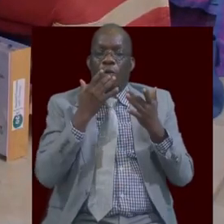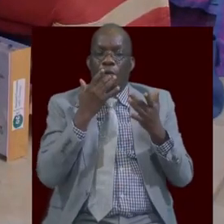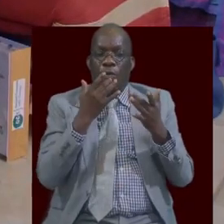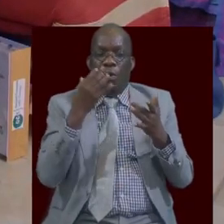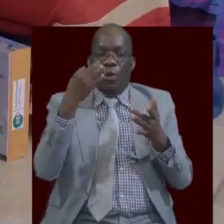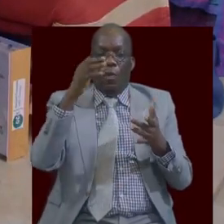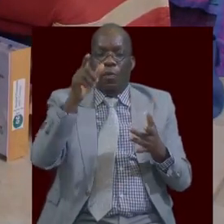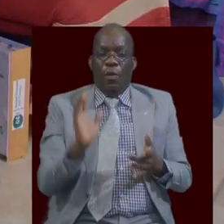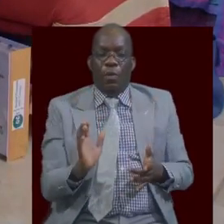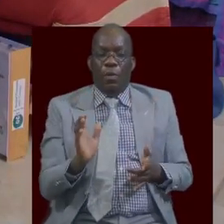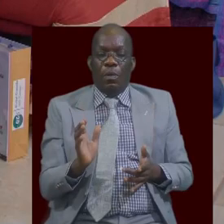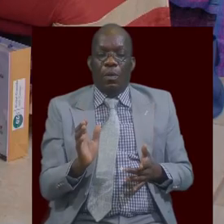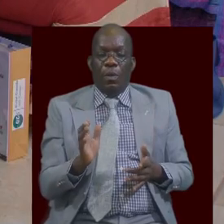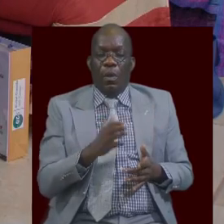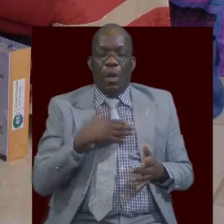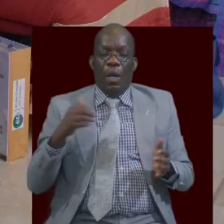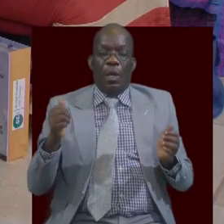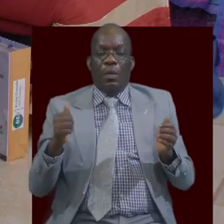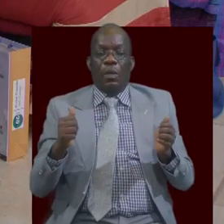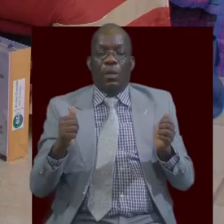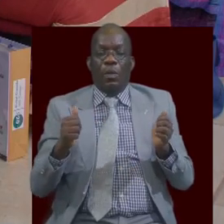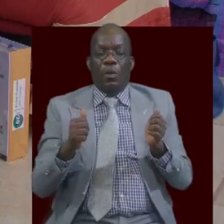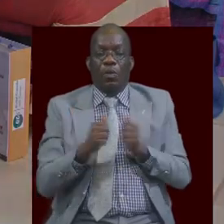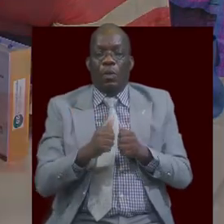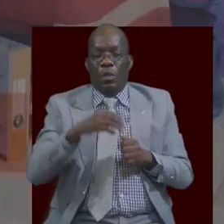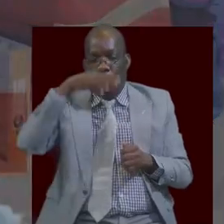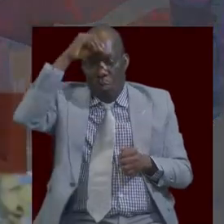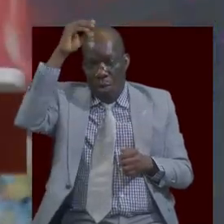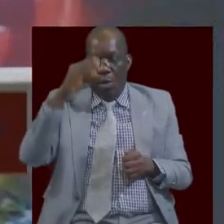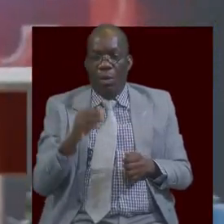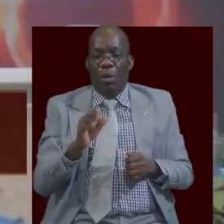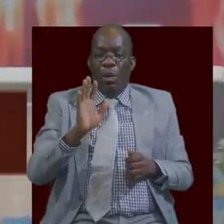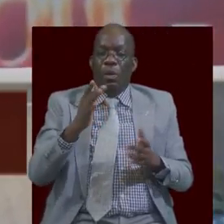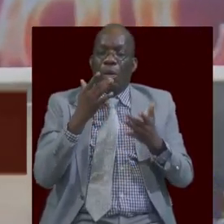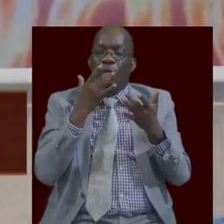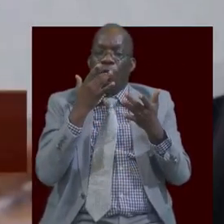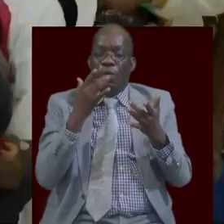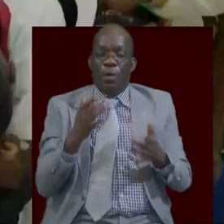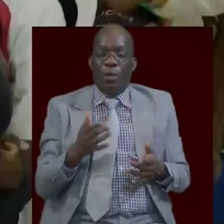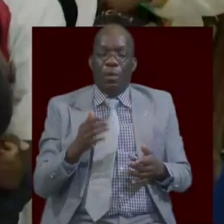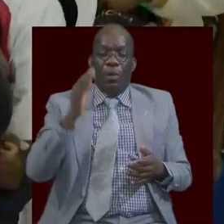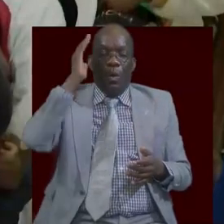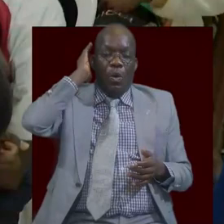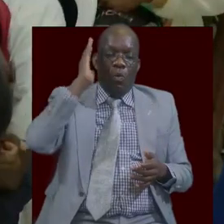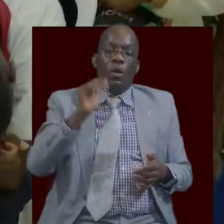God and with man. Your favor will not stop.